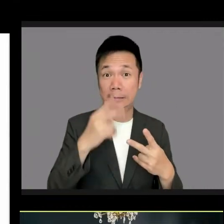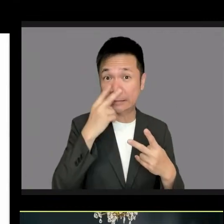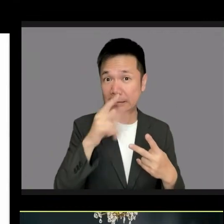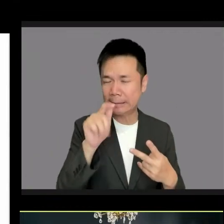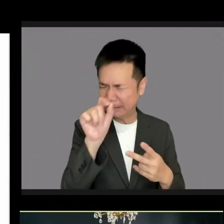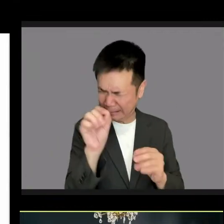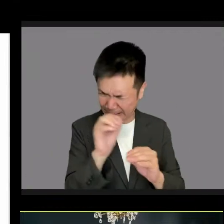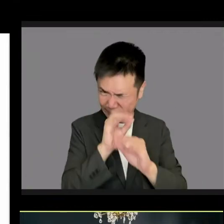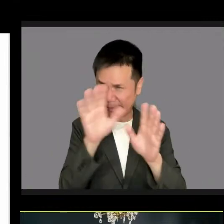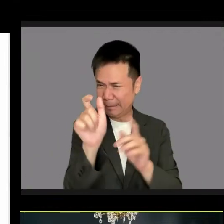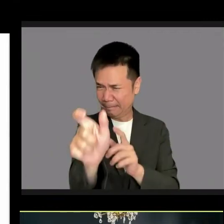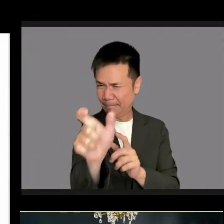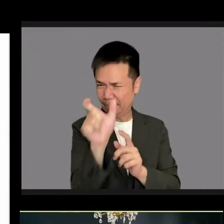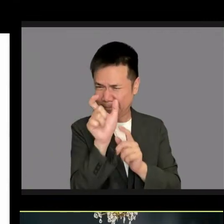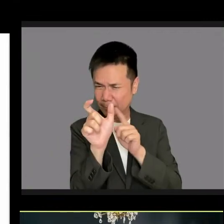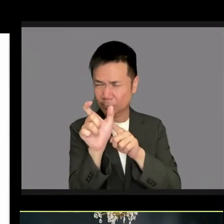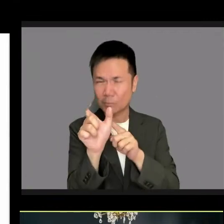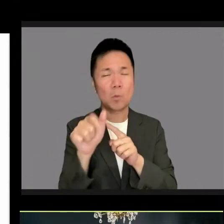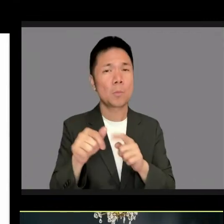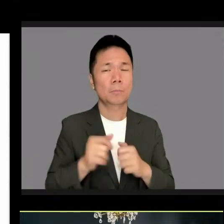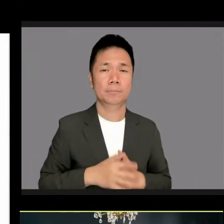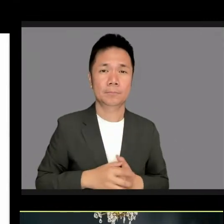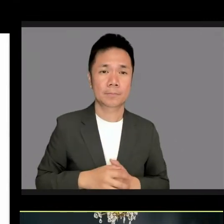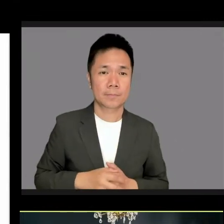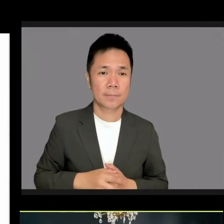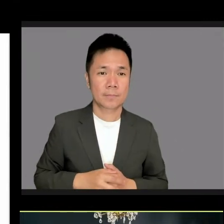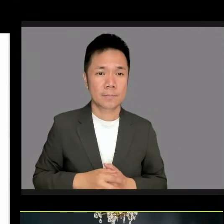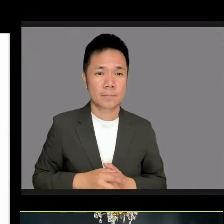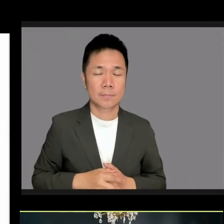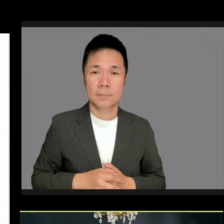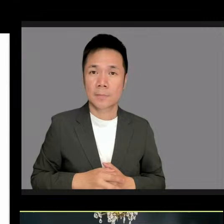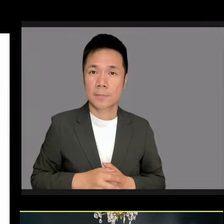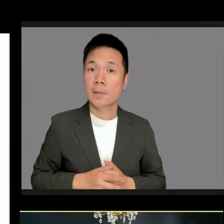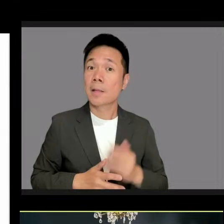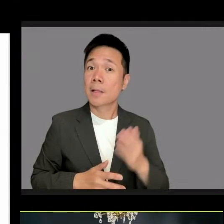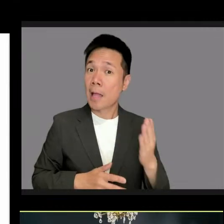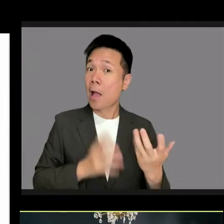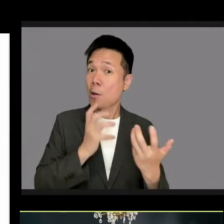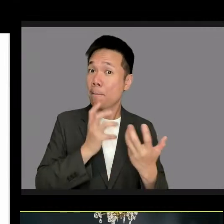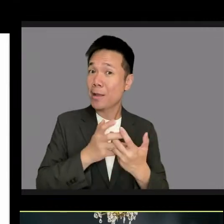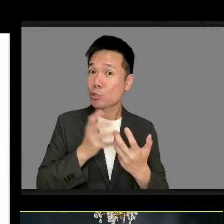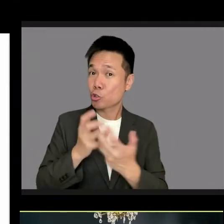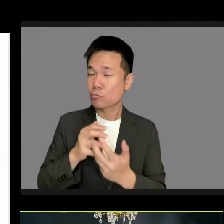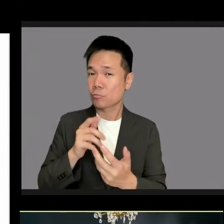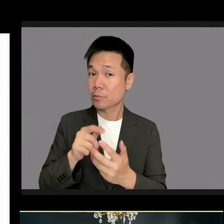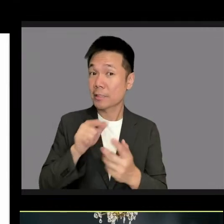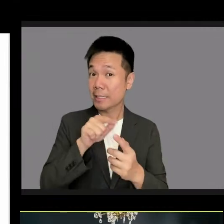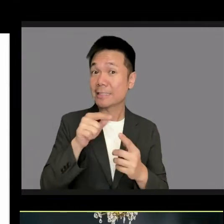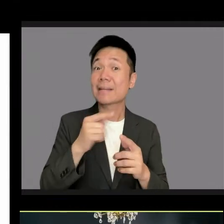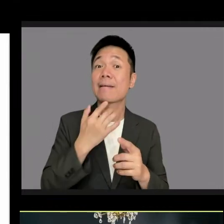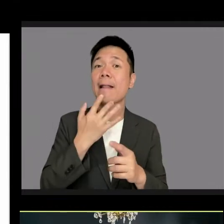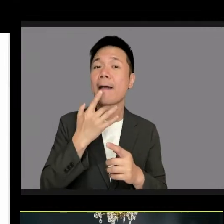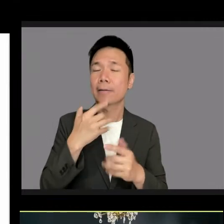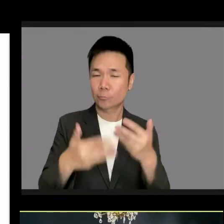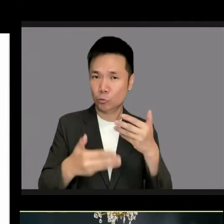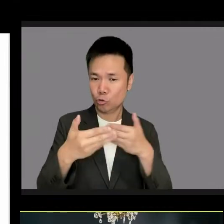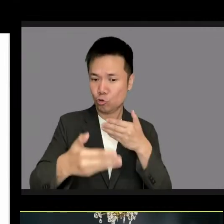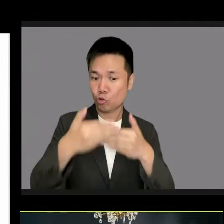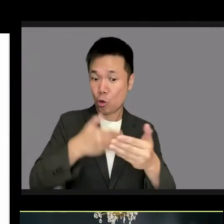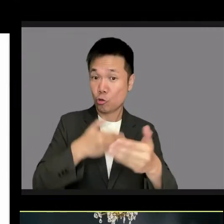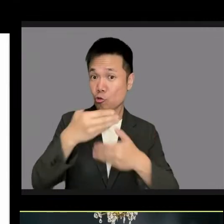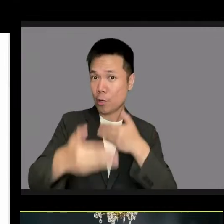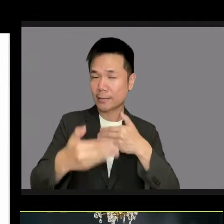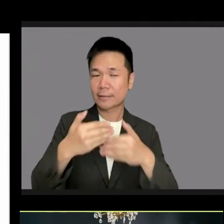visible and easily definable from what else might be on the page. And that's where that color contrast really comes into